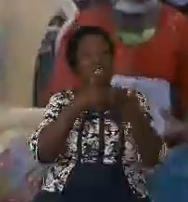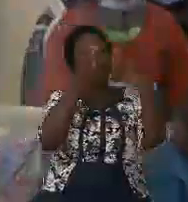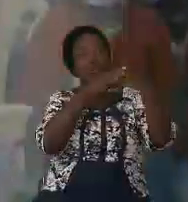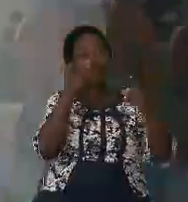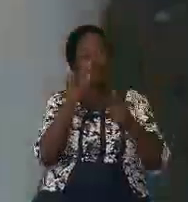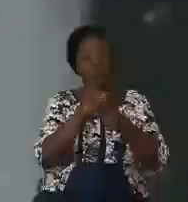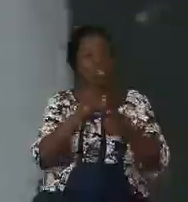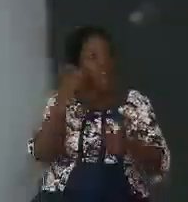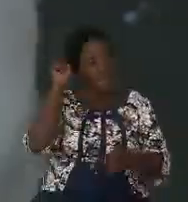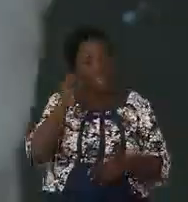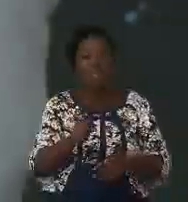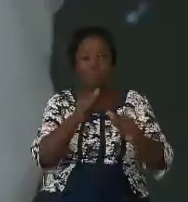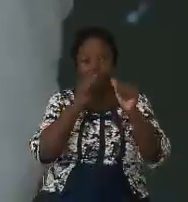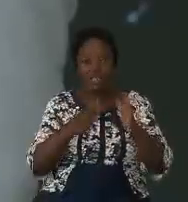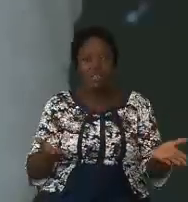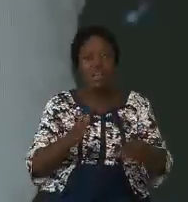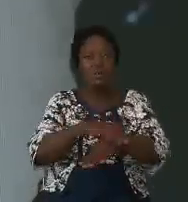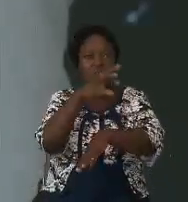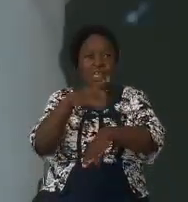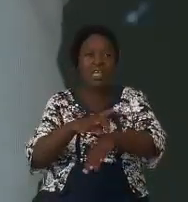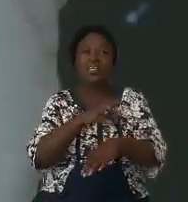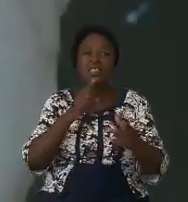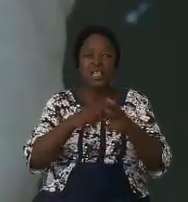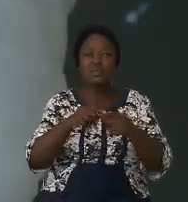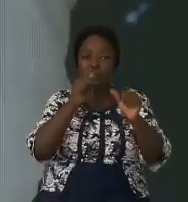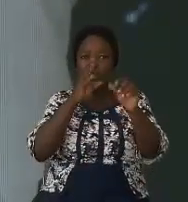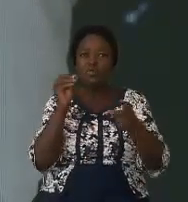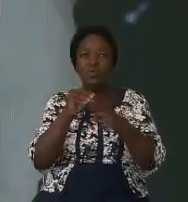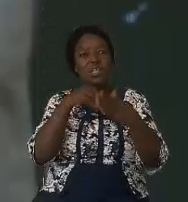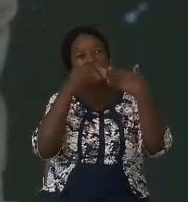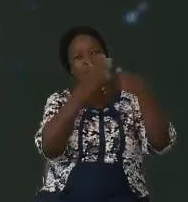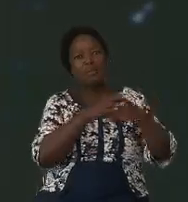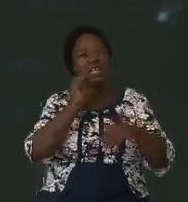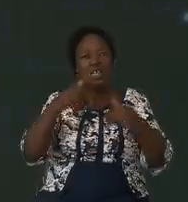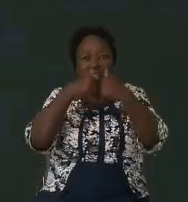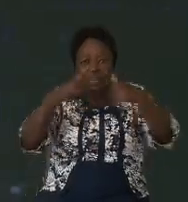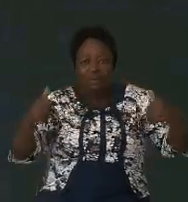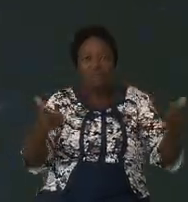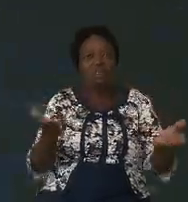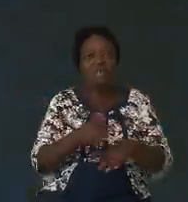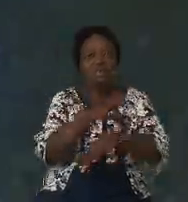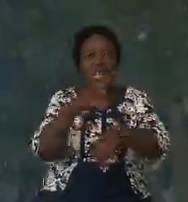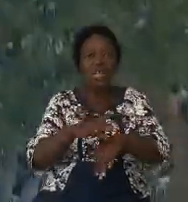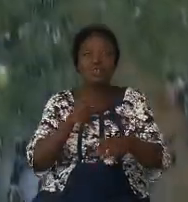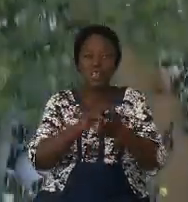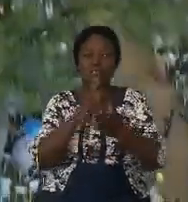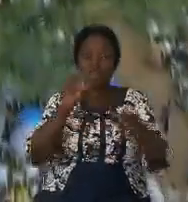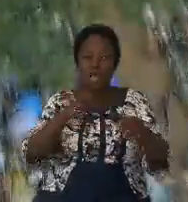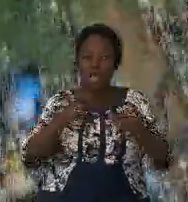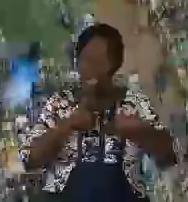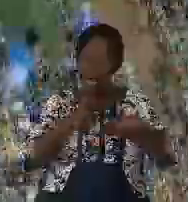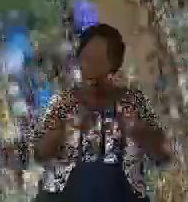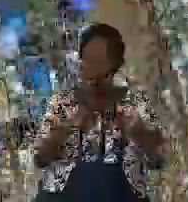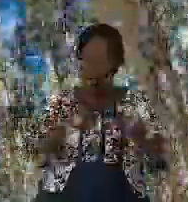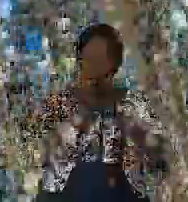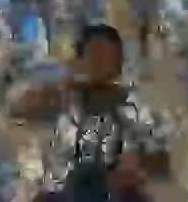for heaven. He blesses you on earth and he's going to take you to a blessed heaven. He separates you on earth that you'll